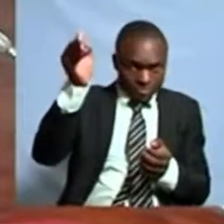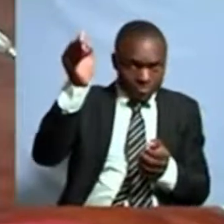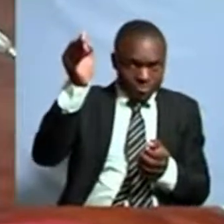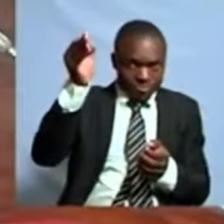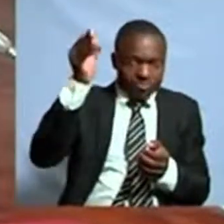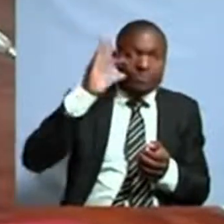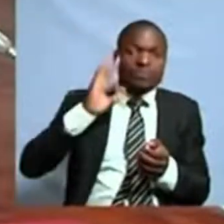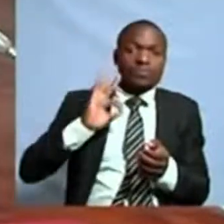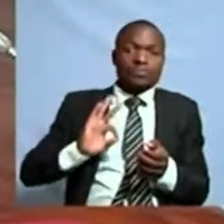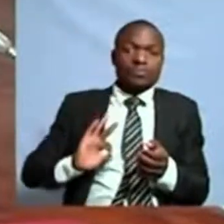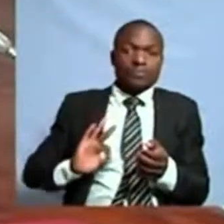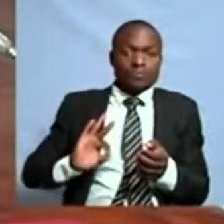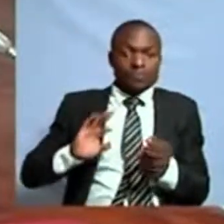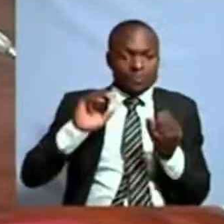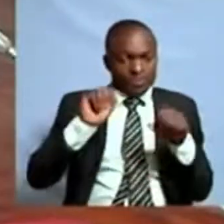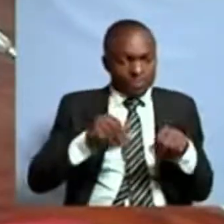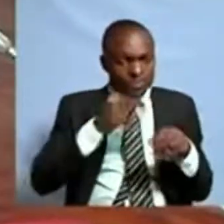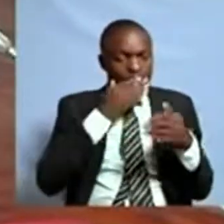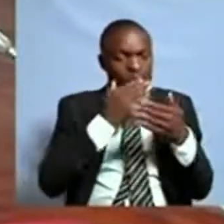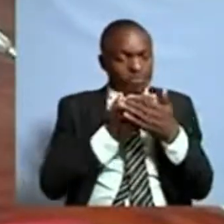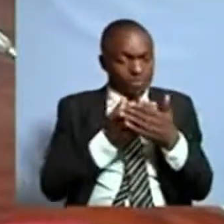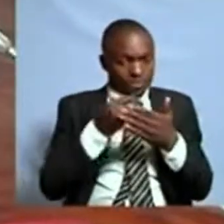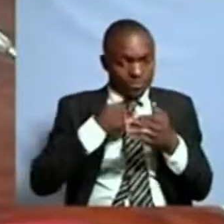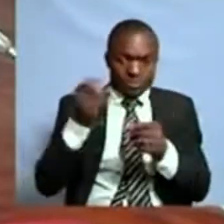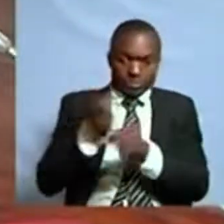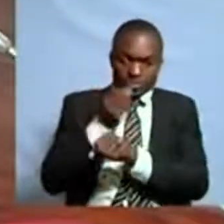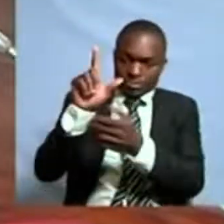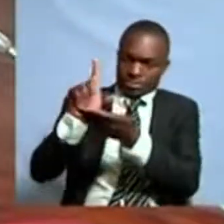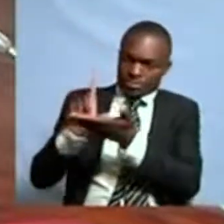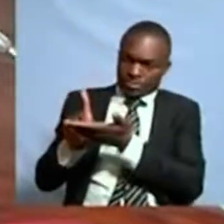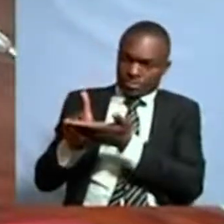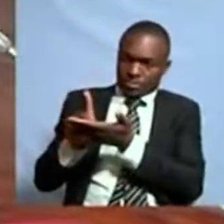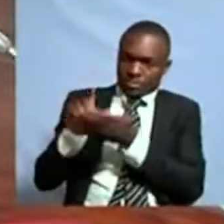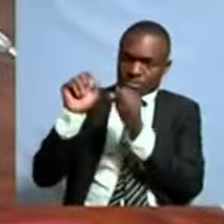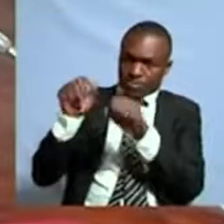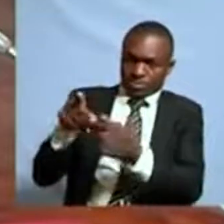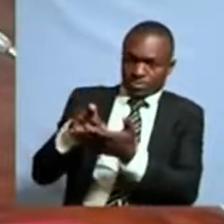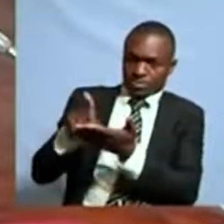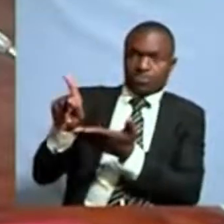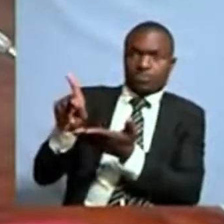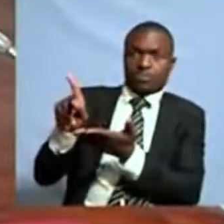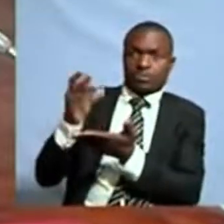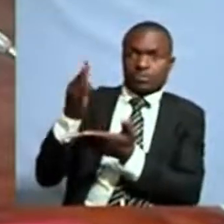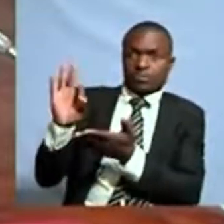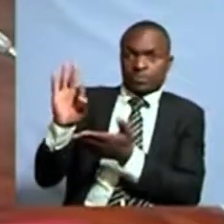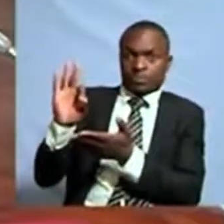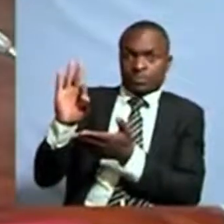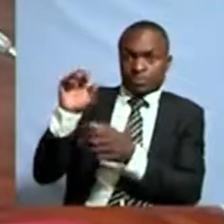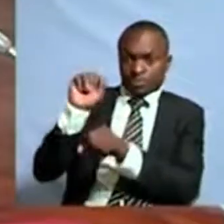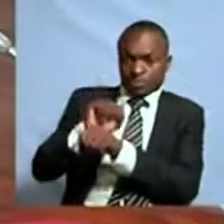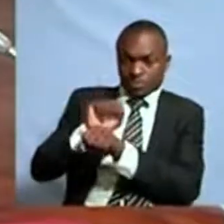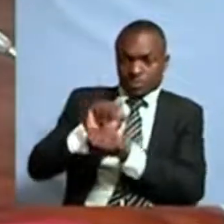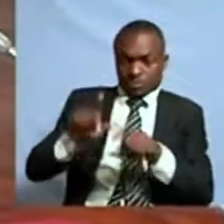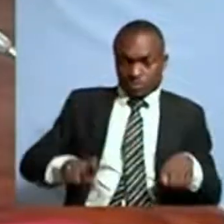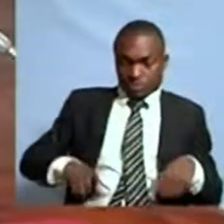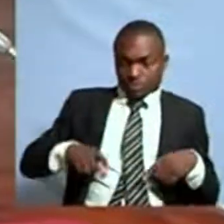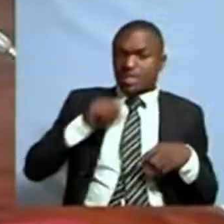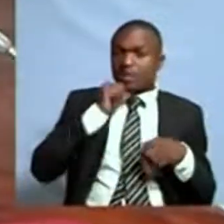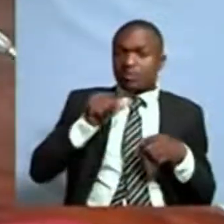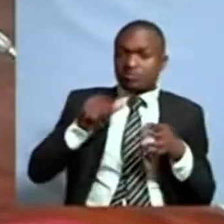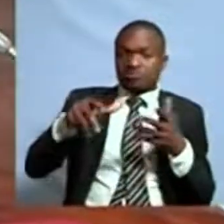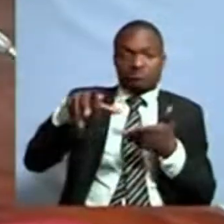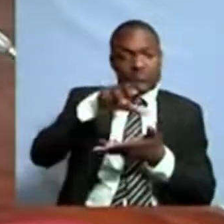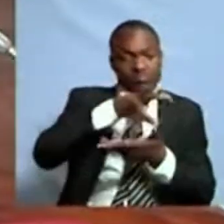It may sit well for me to opt for a loan, which I may pay off during my working life, and then I don't disturb